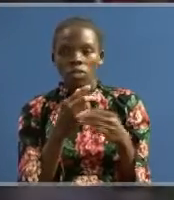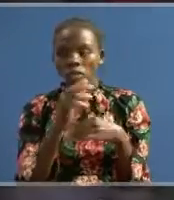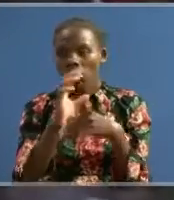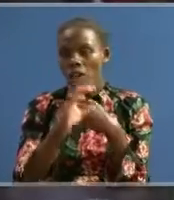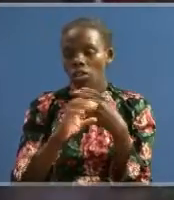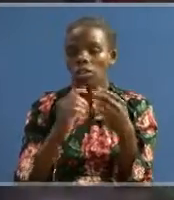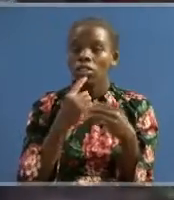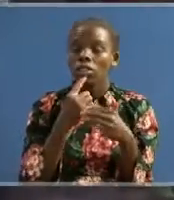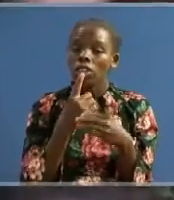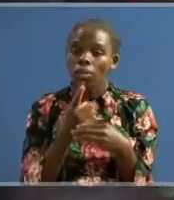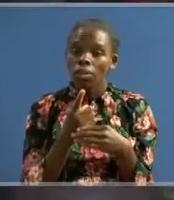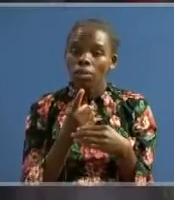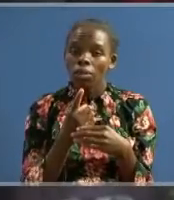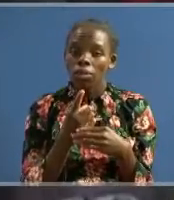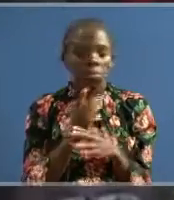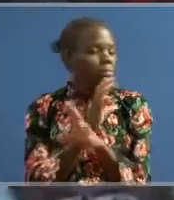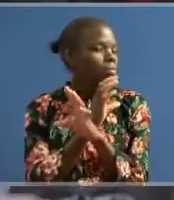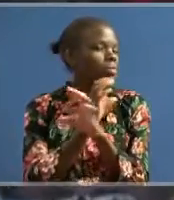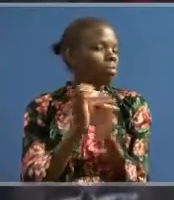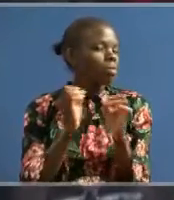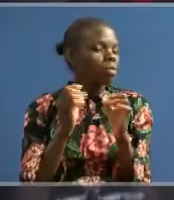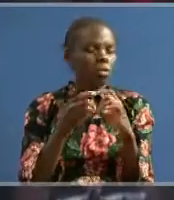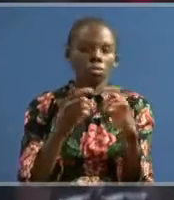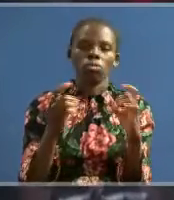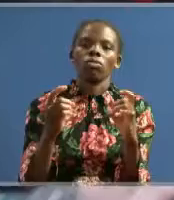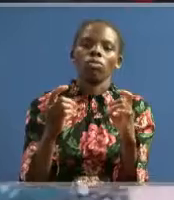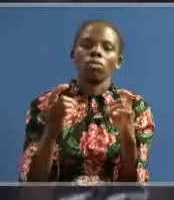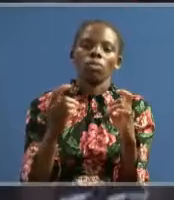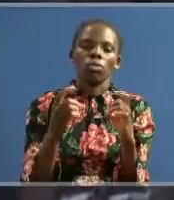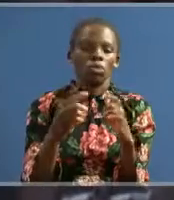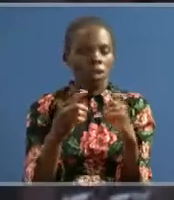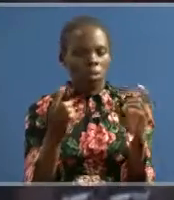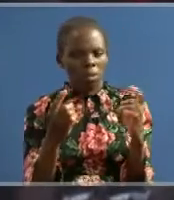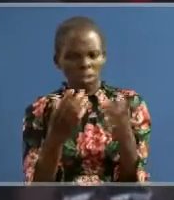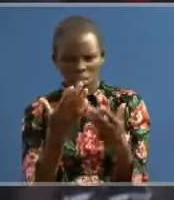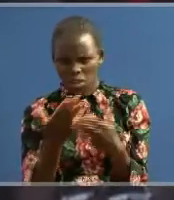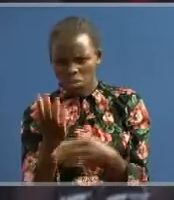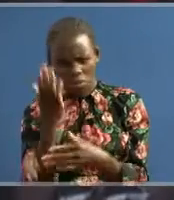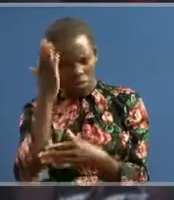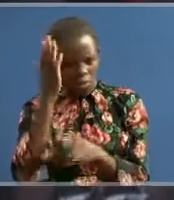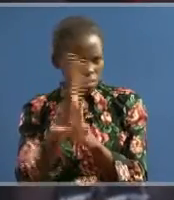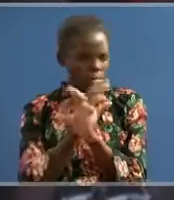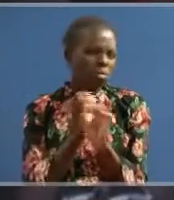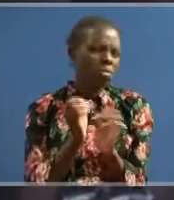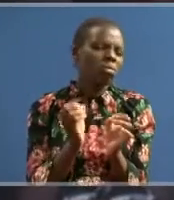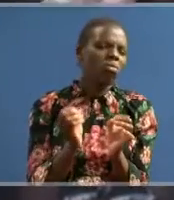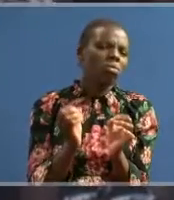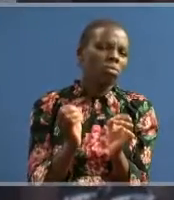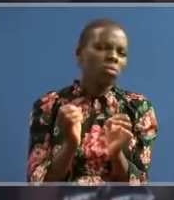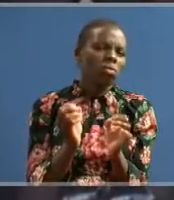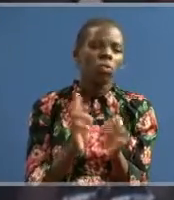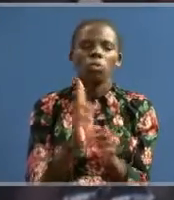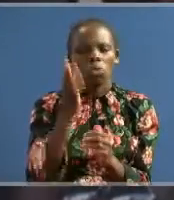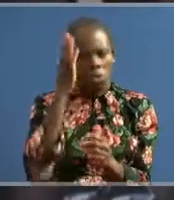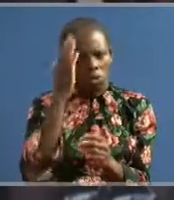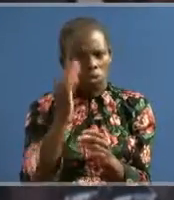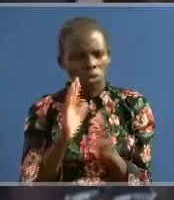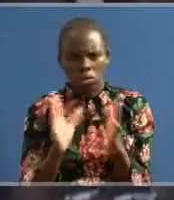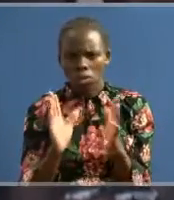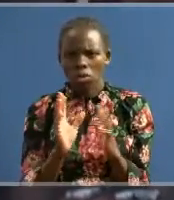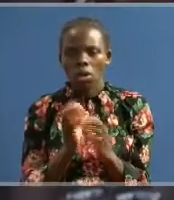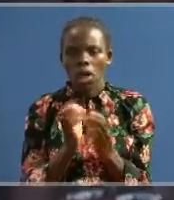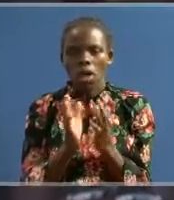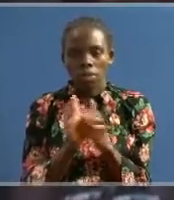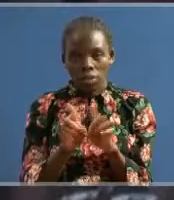kusema hatutaki tutapinga. Unapinga kitu ambacho hujui. Uhuru hajui, Raila